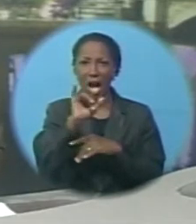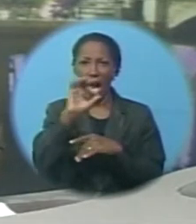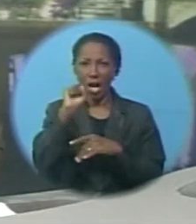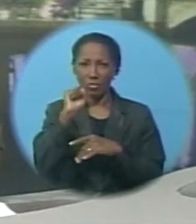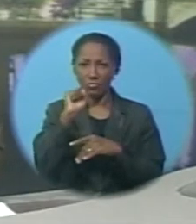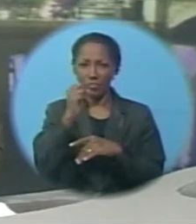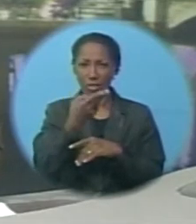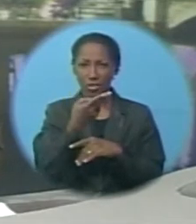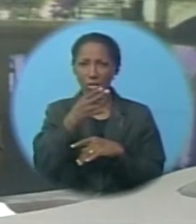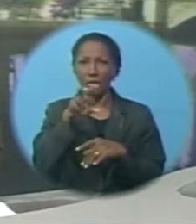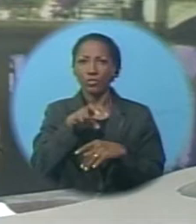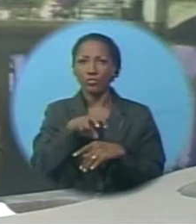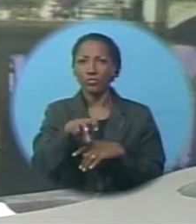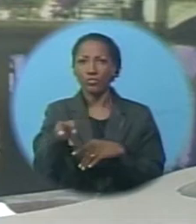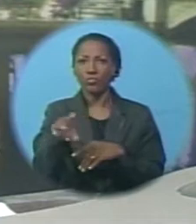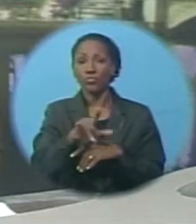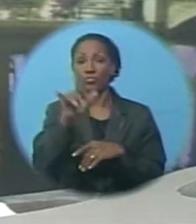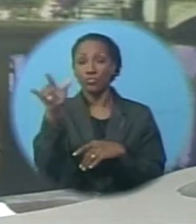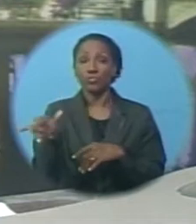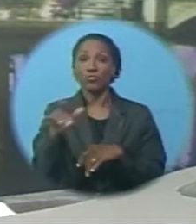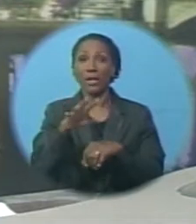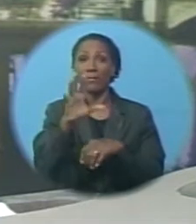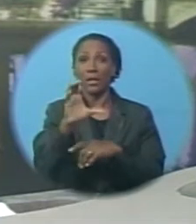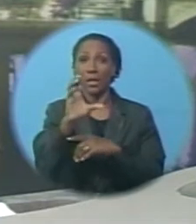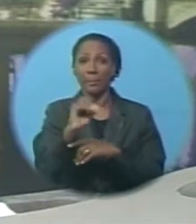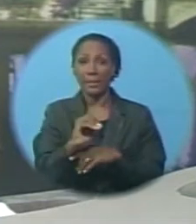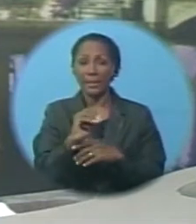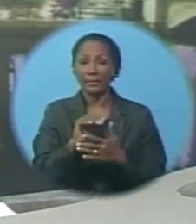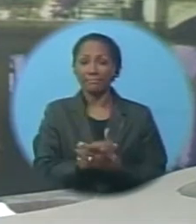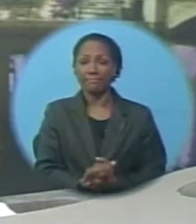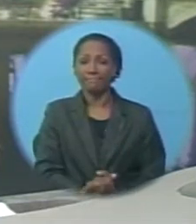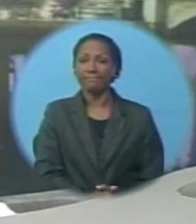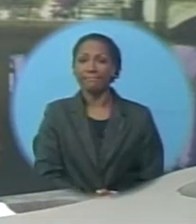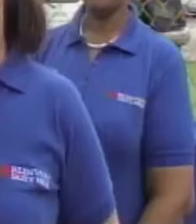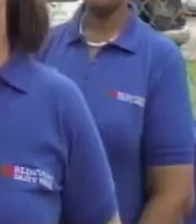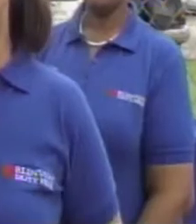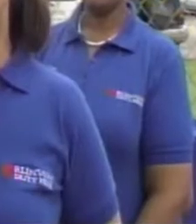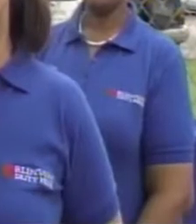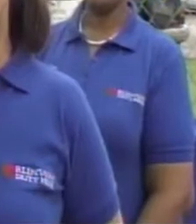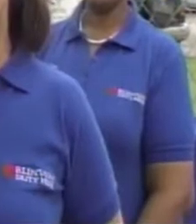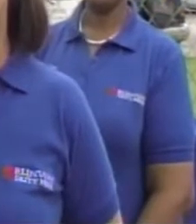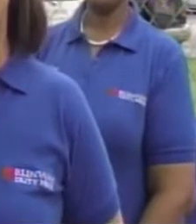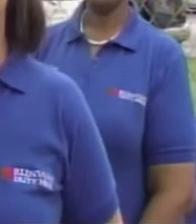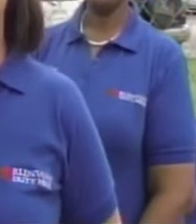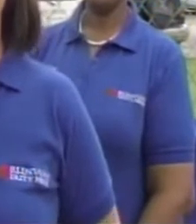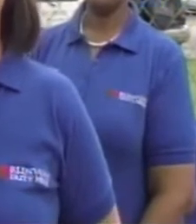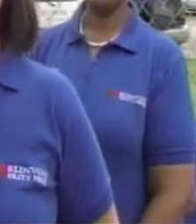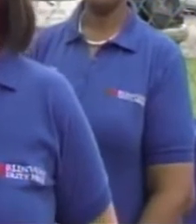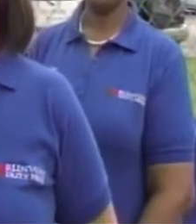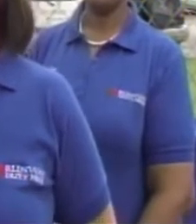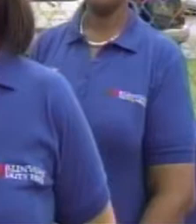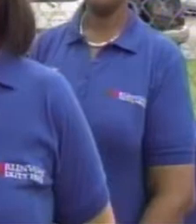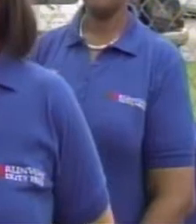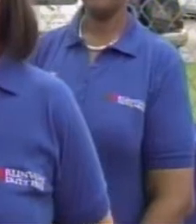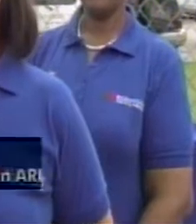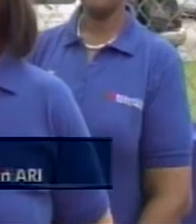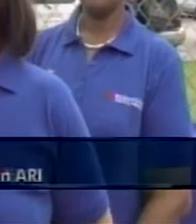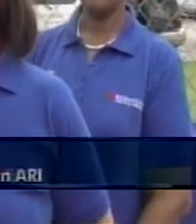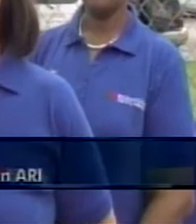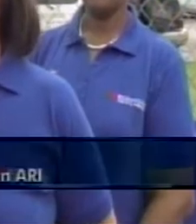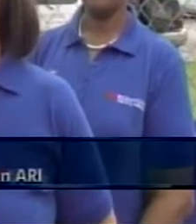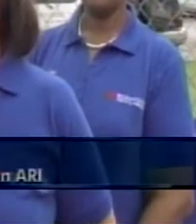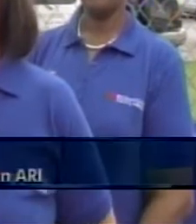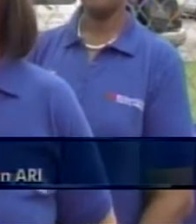McDonald says the stores have special offers for the independence period. There's plenty of promotional activity in store, and